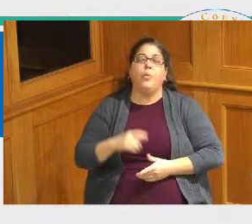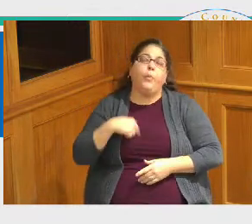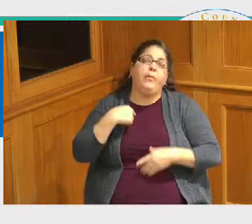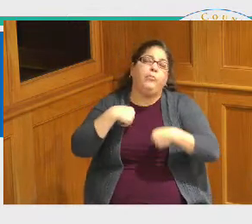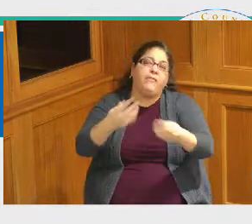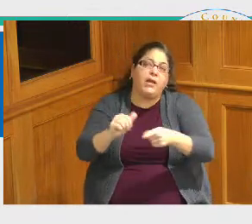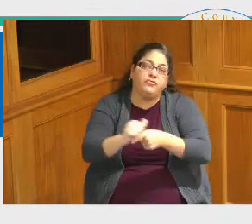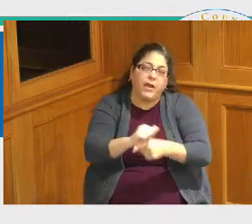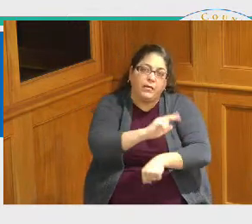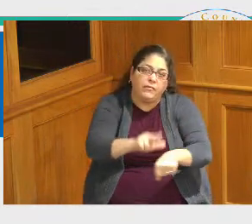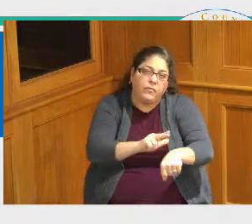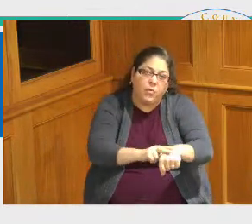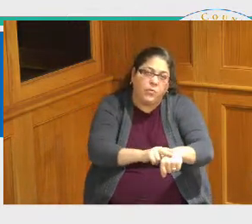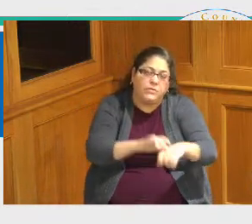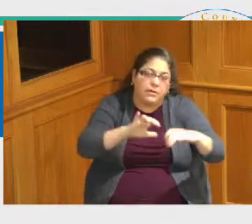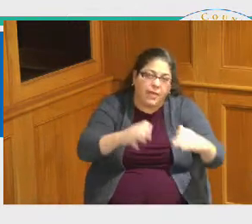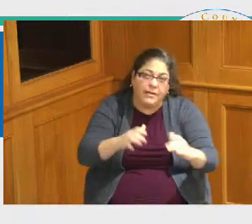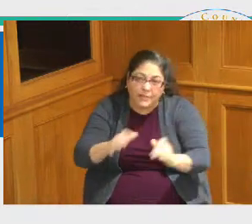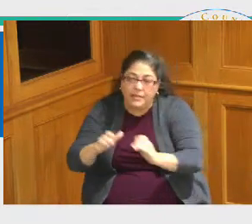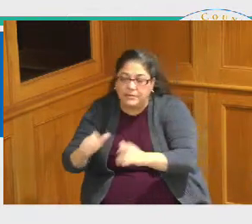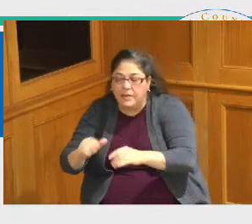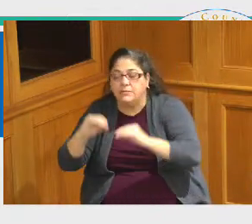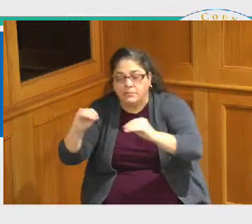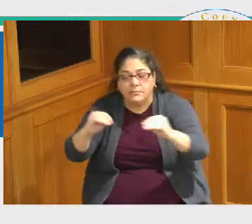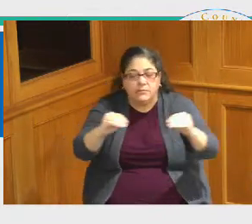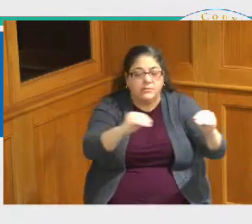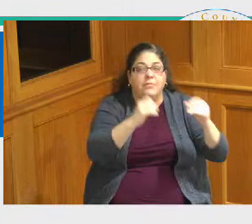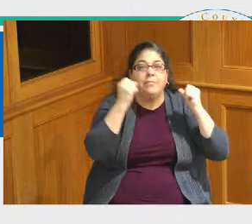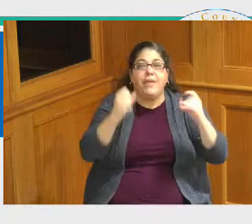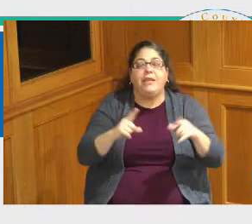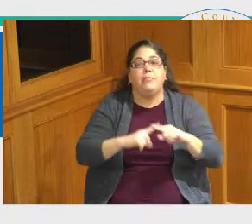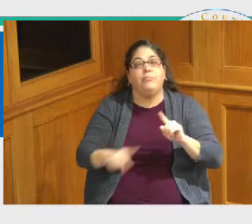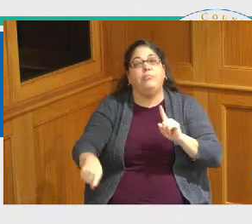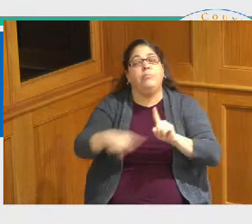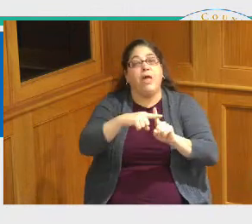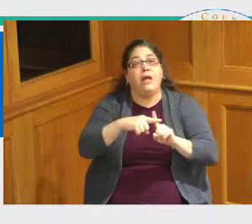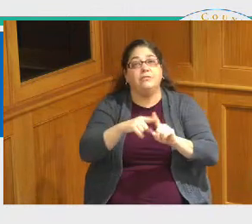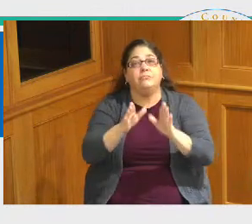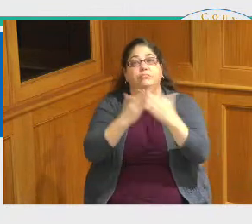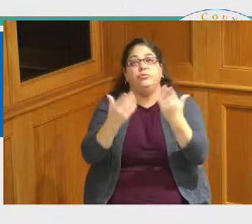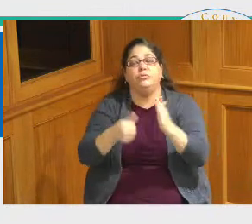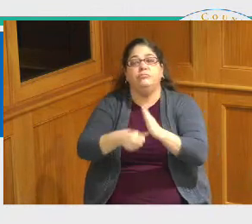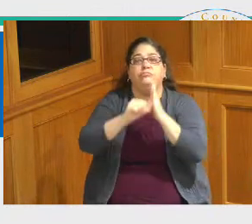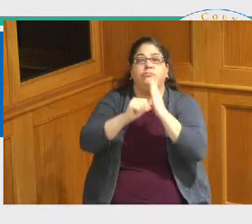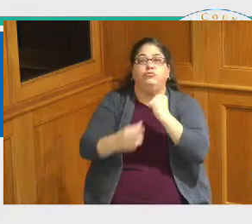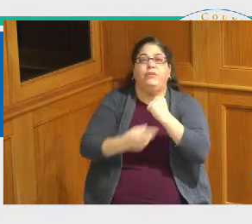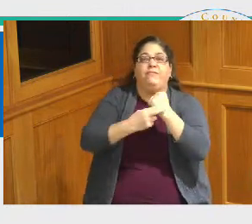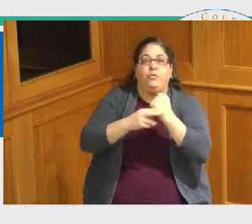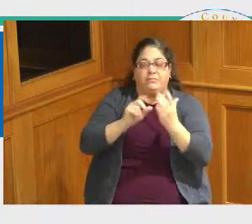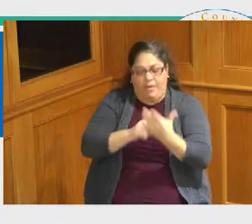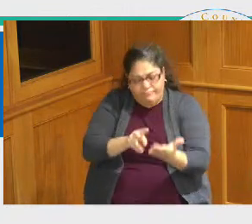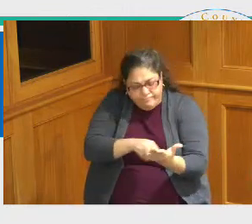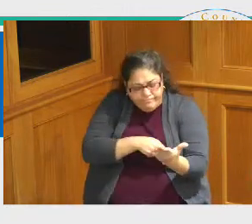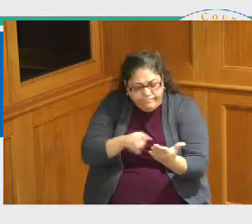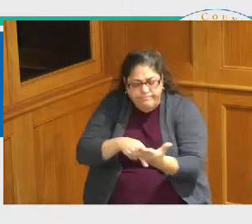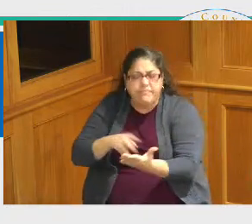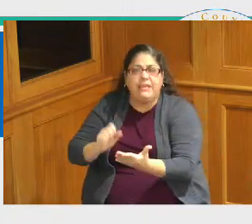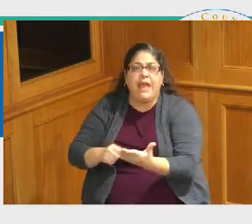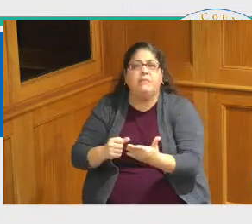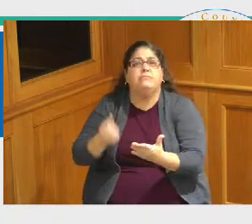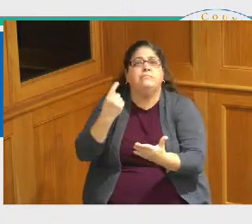do. And we've done a lot of training. And this manual has been very helpful too, and they have this at their